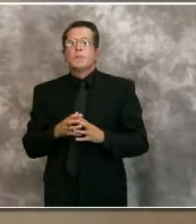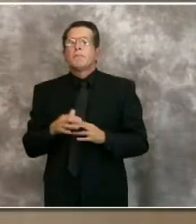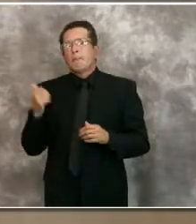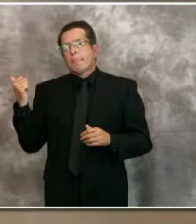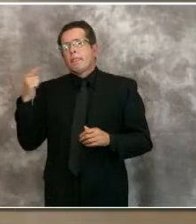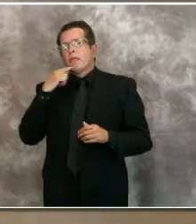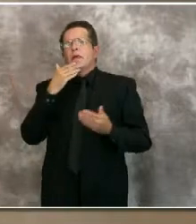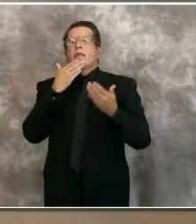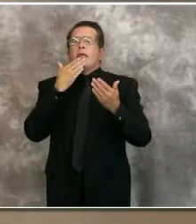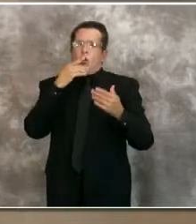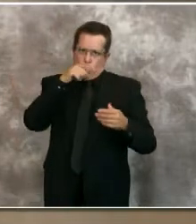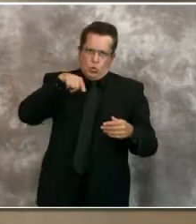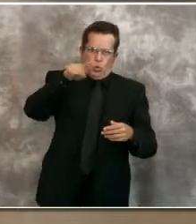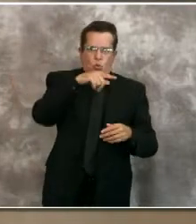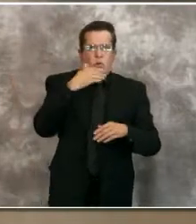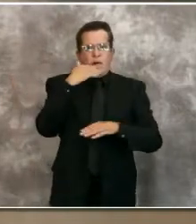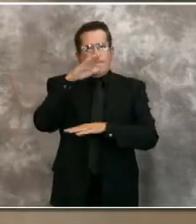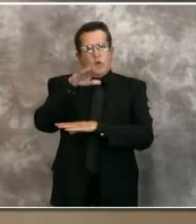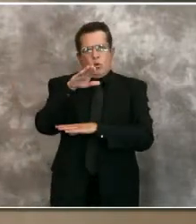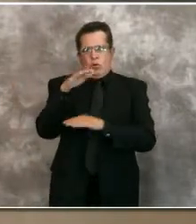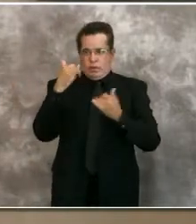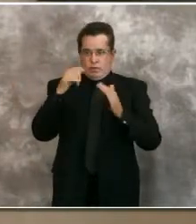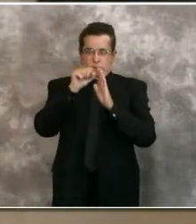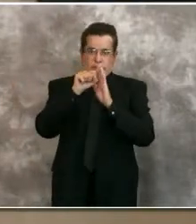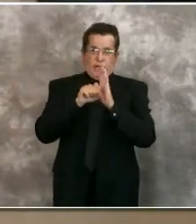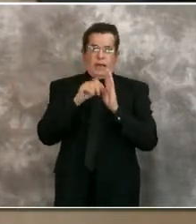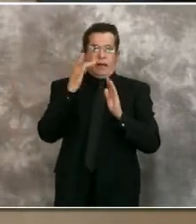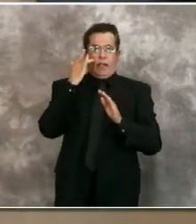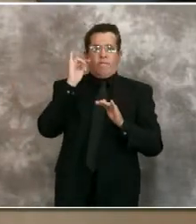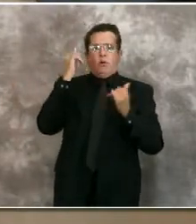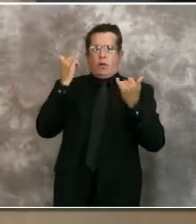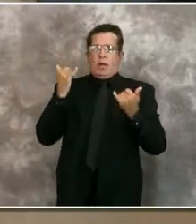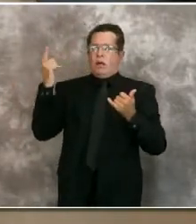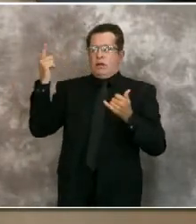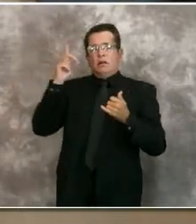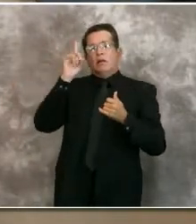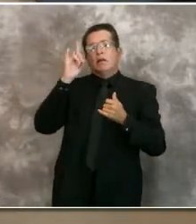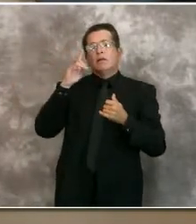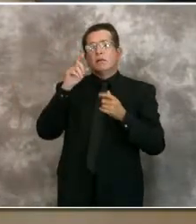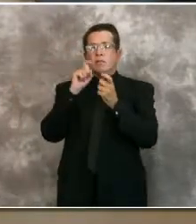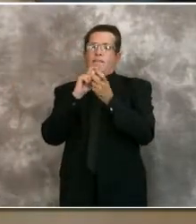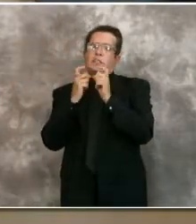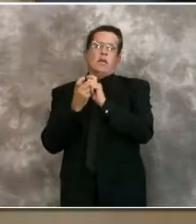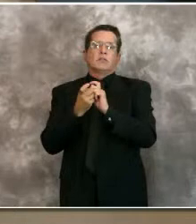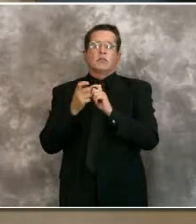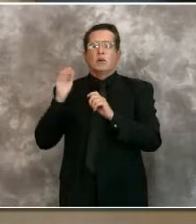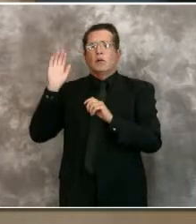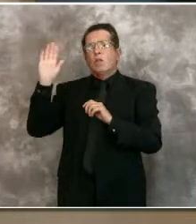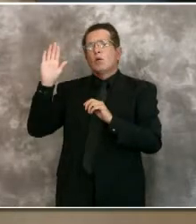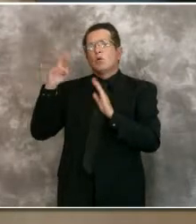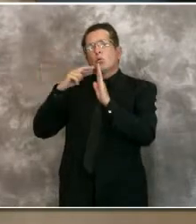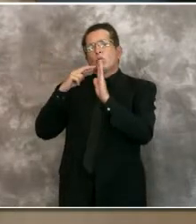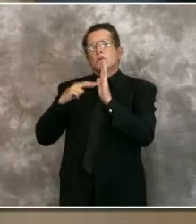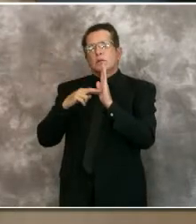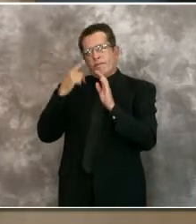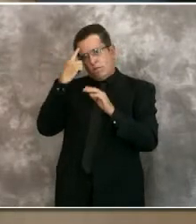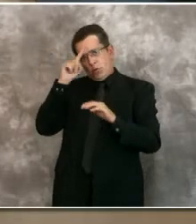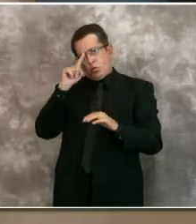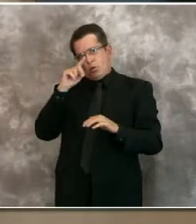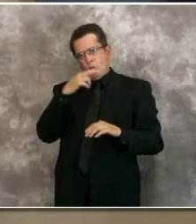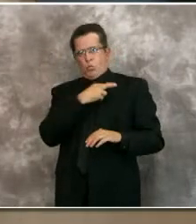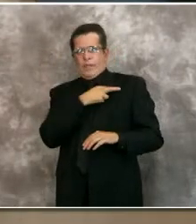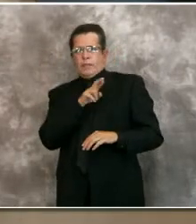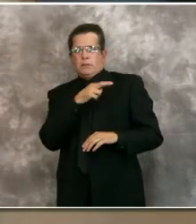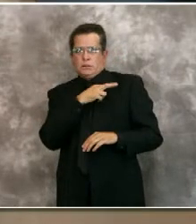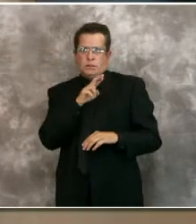Thank you, and good afternoon. The state of California has made a modification to their guidance surrounding religious events